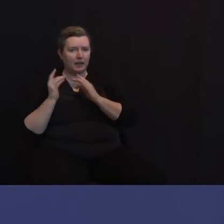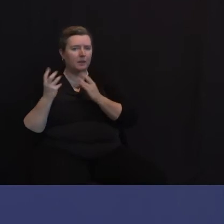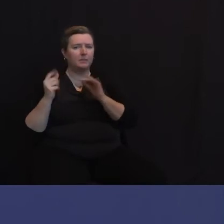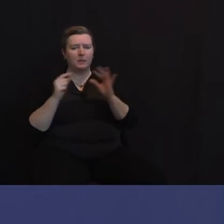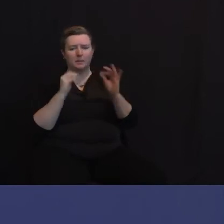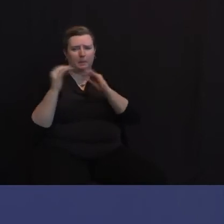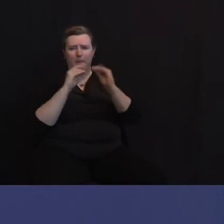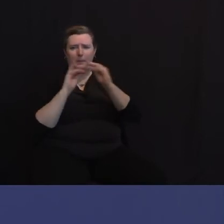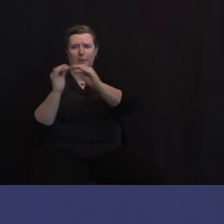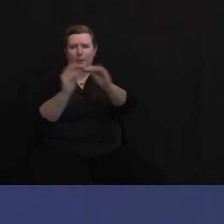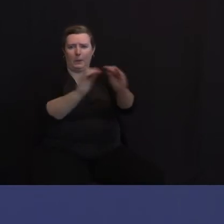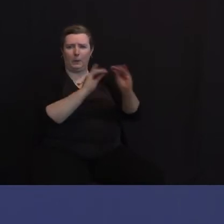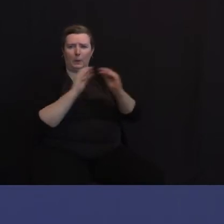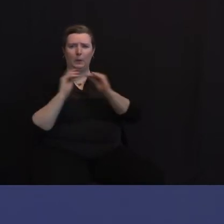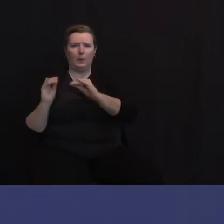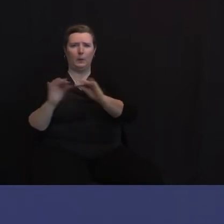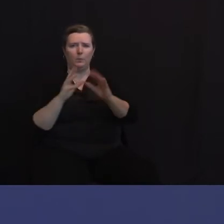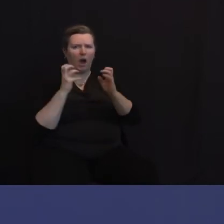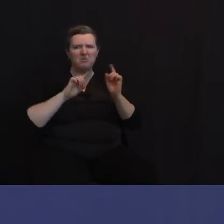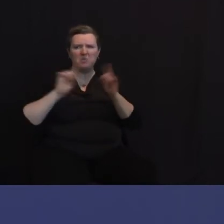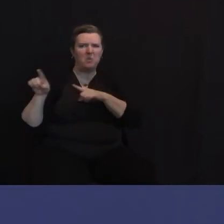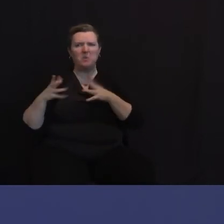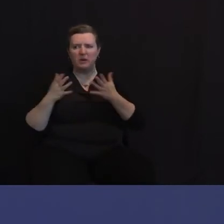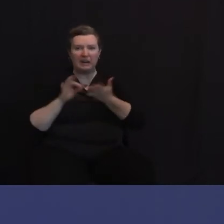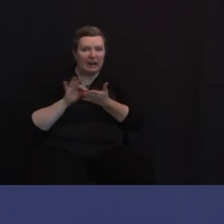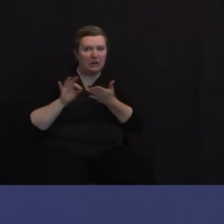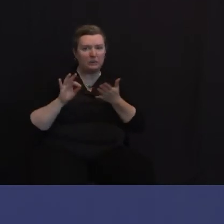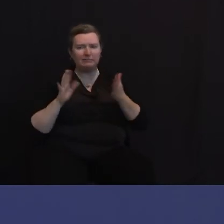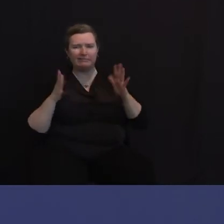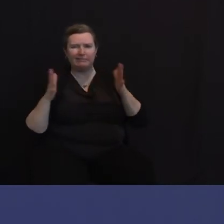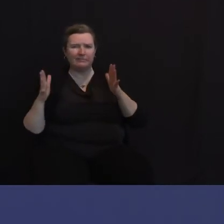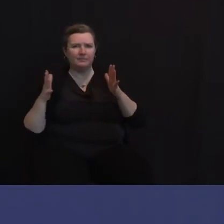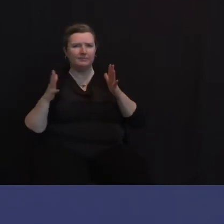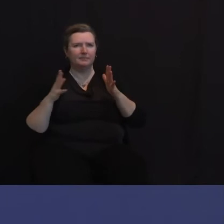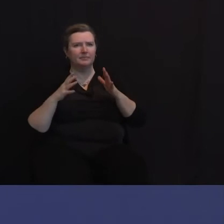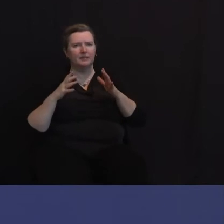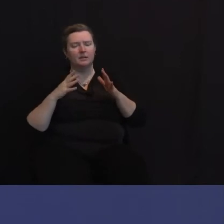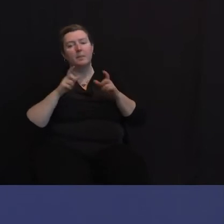take-up there is. I would ask folks to stay home.